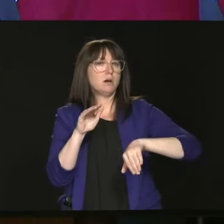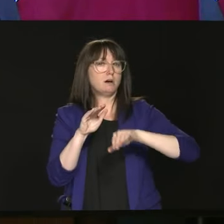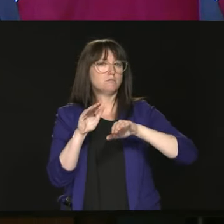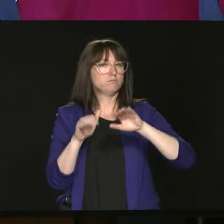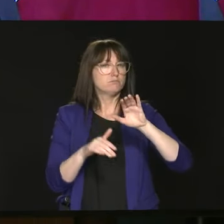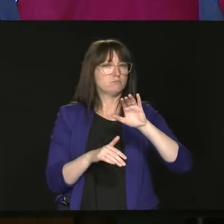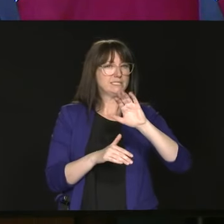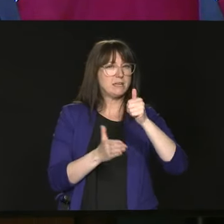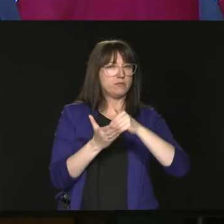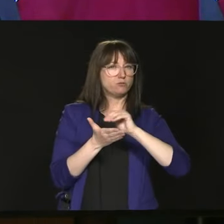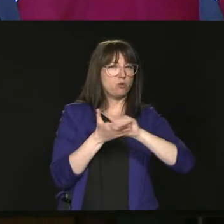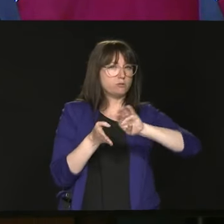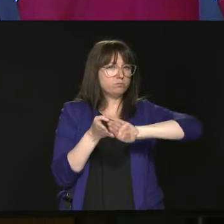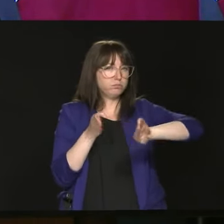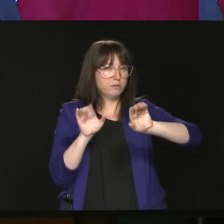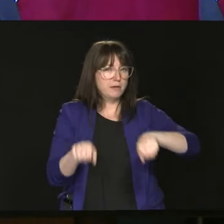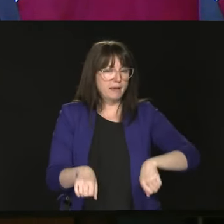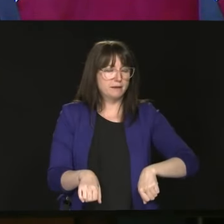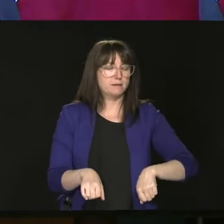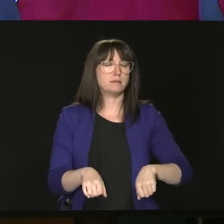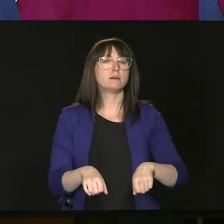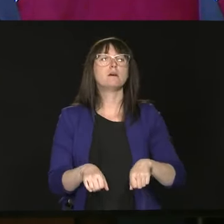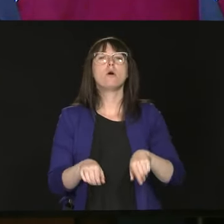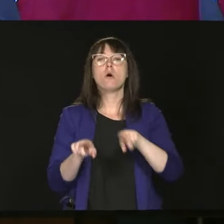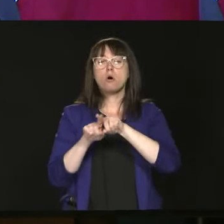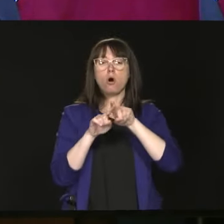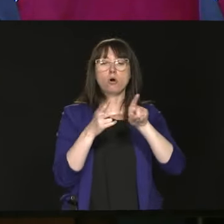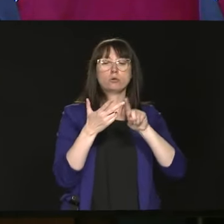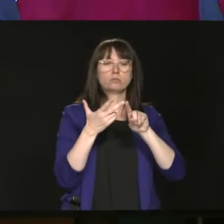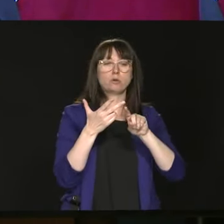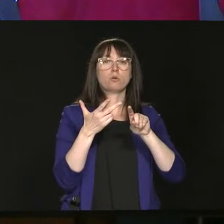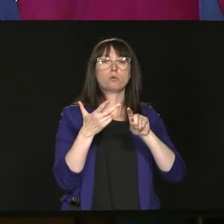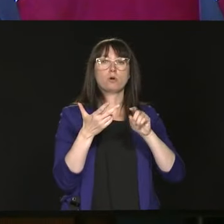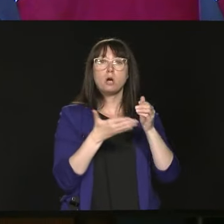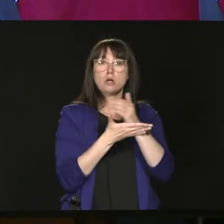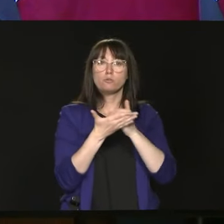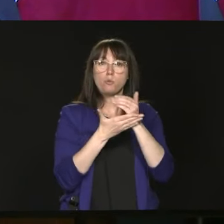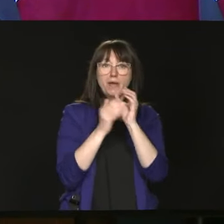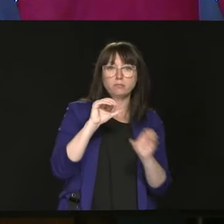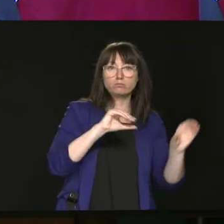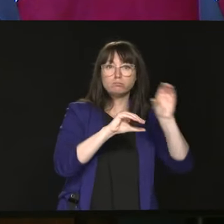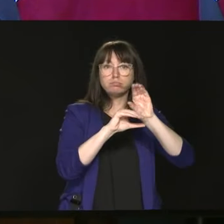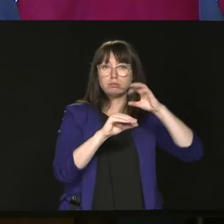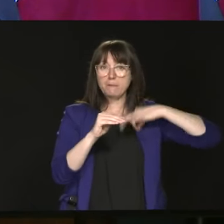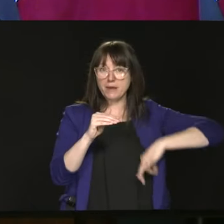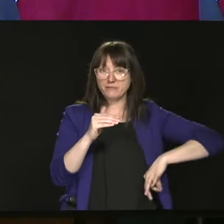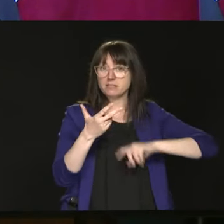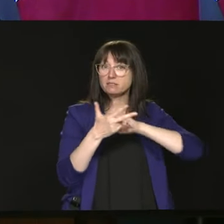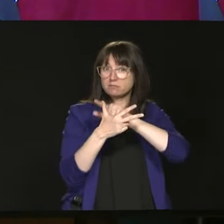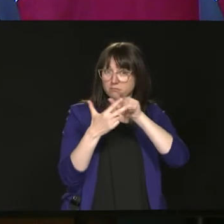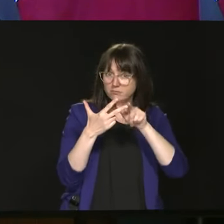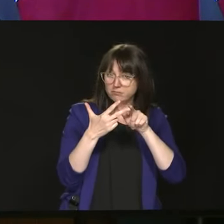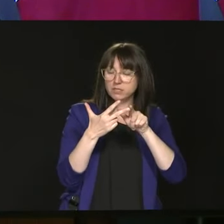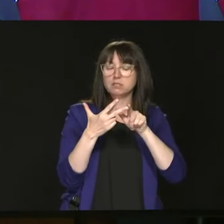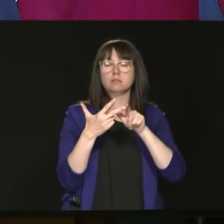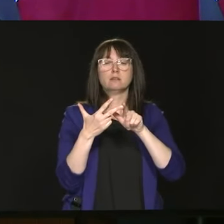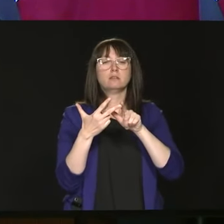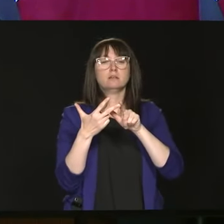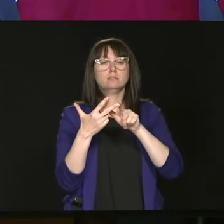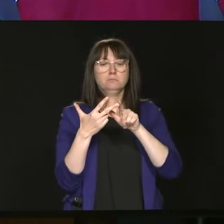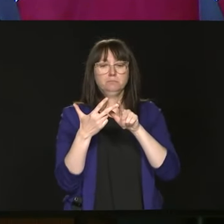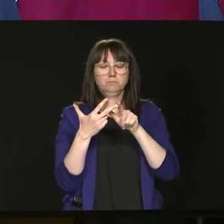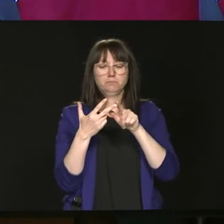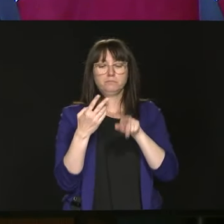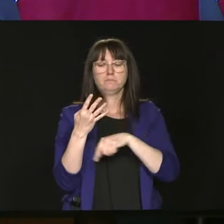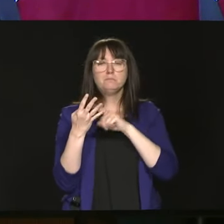on top of also the Canada Emergency Wage Subsidy benefit. And of course, it's in addition to the deferral of income